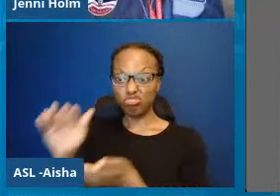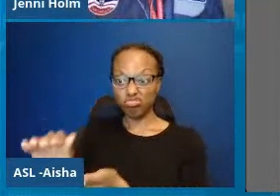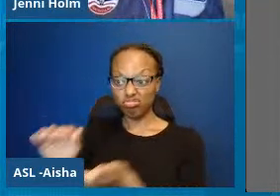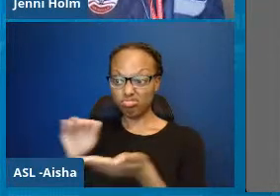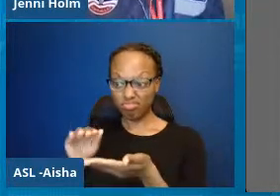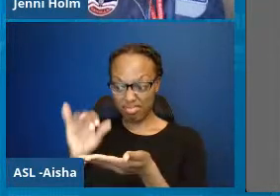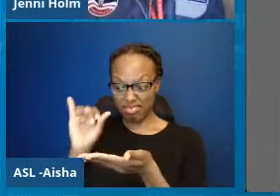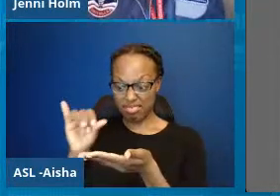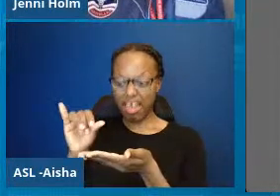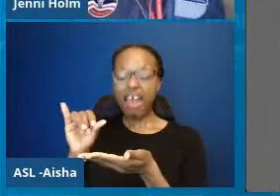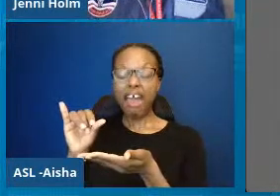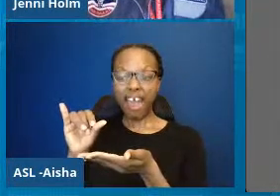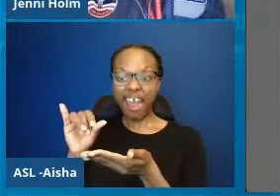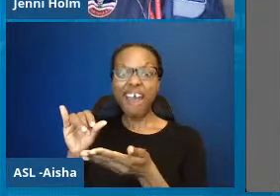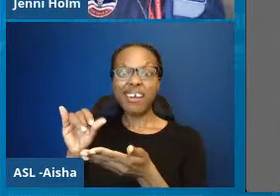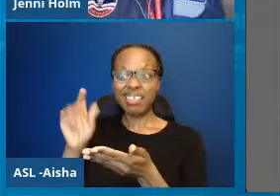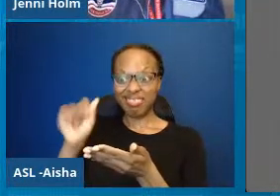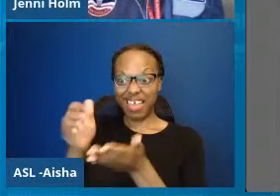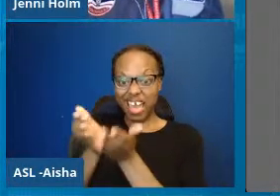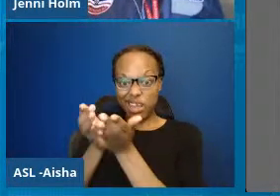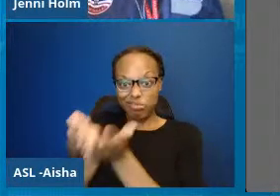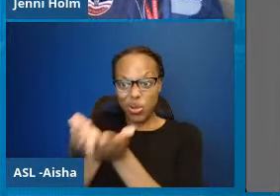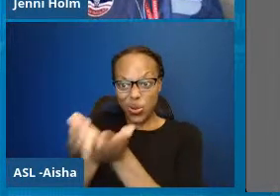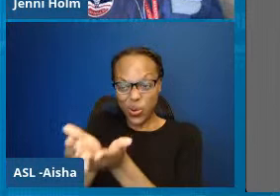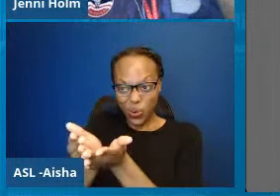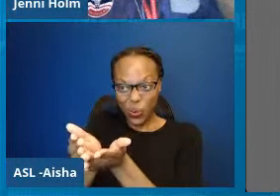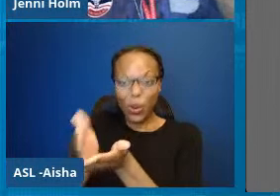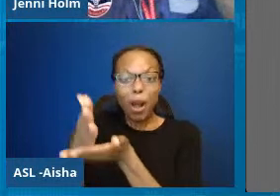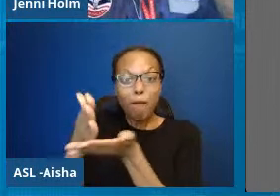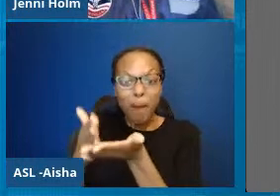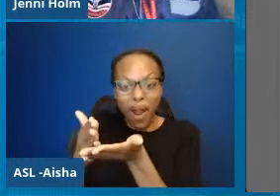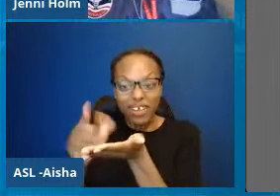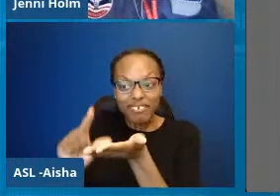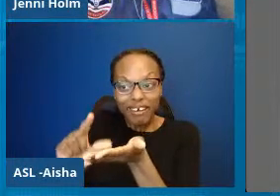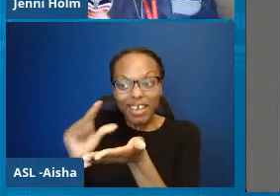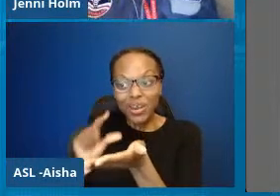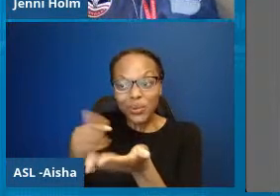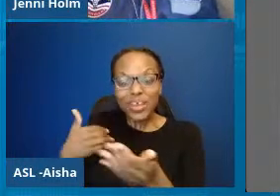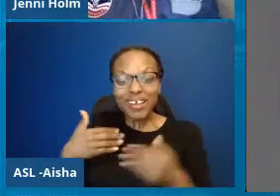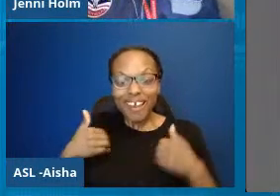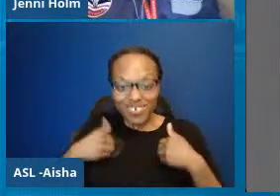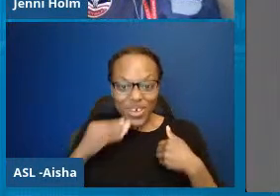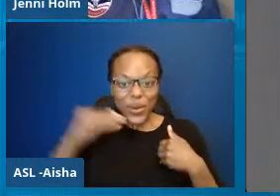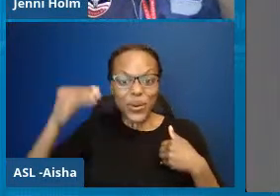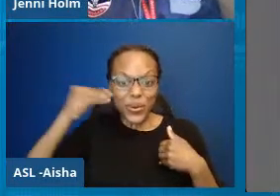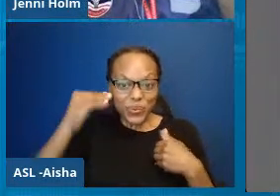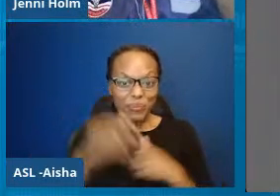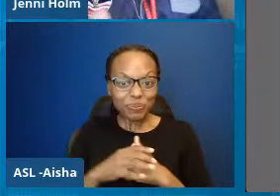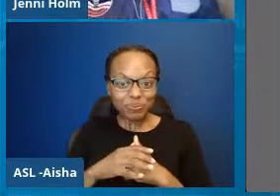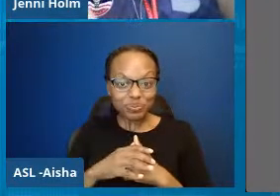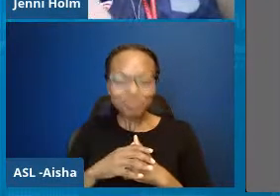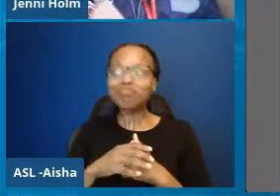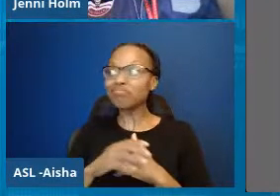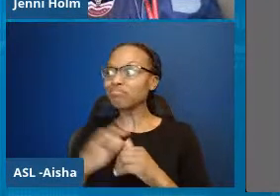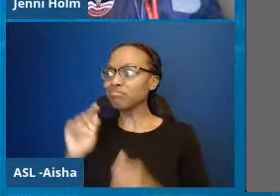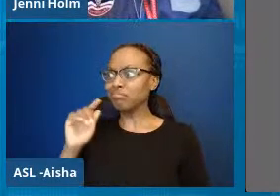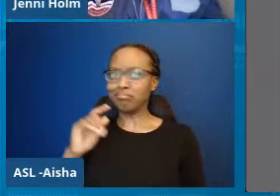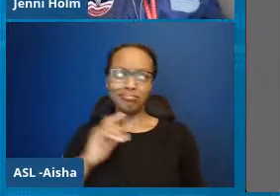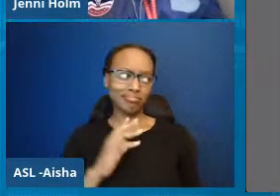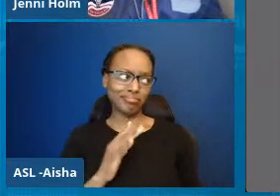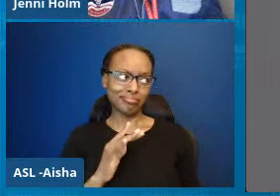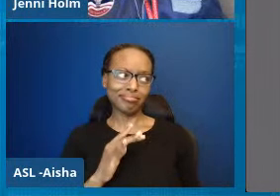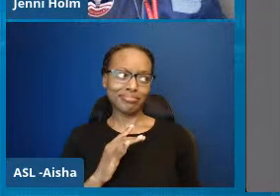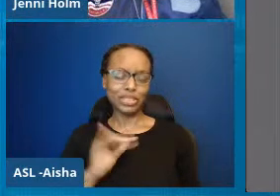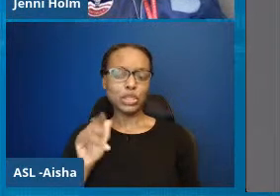ocean. Well, how fantastic. Well, listen, Jenny, so I'm going to go ahead and just hand this one over to you to start and see if I can find it.